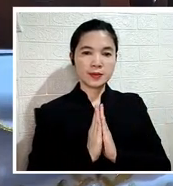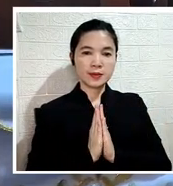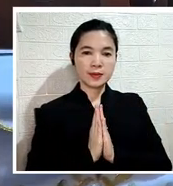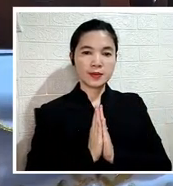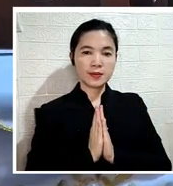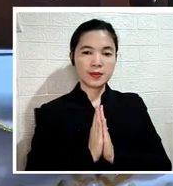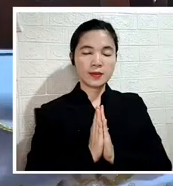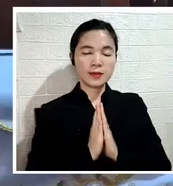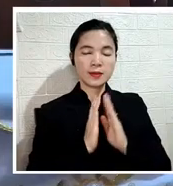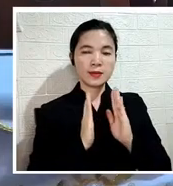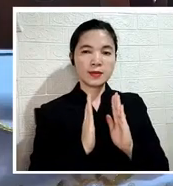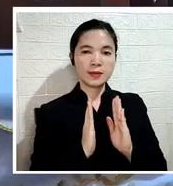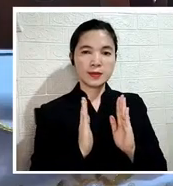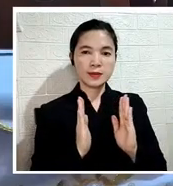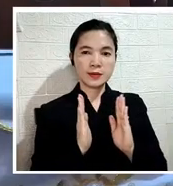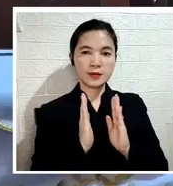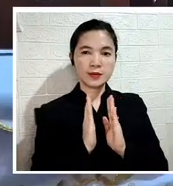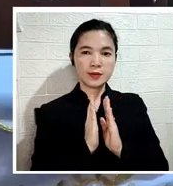Amen.